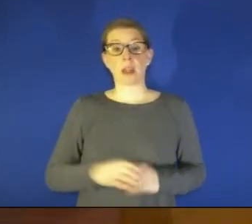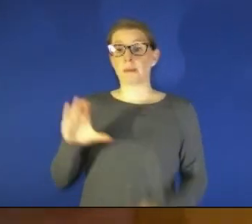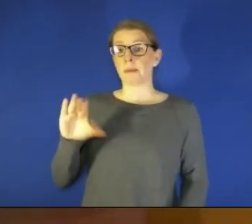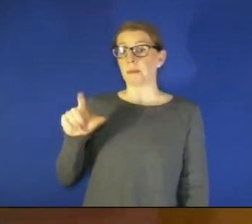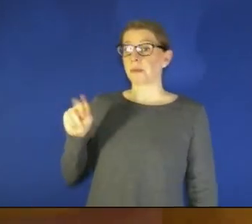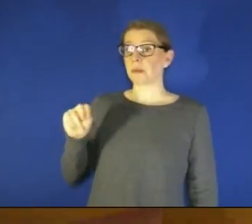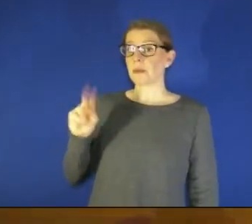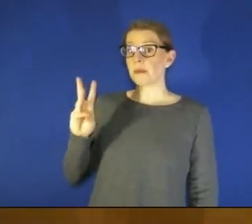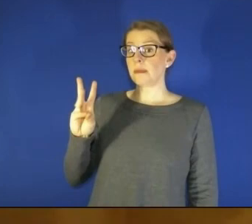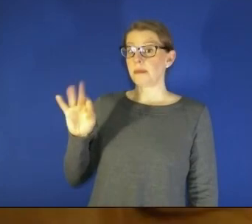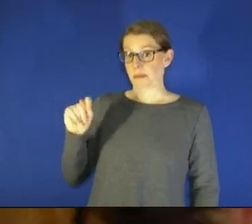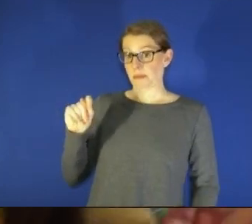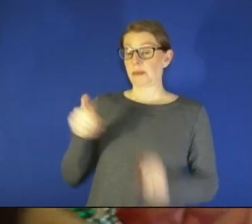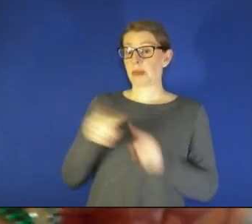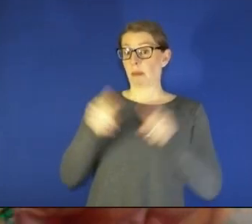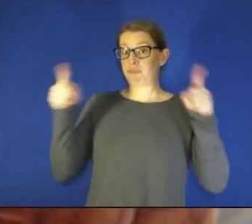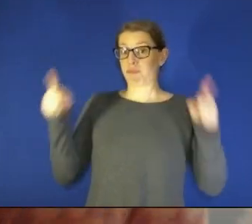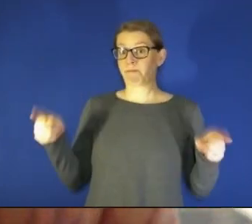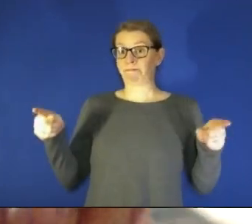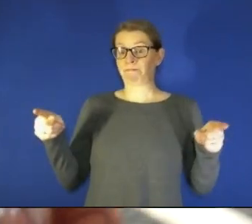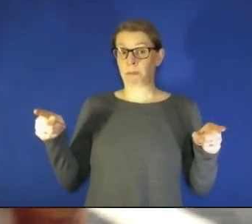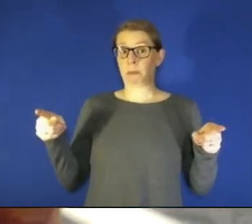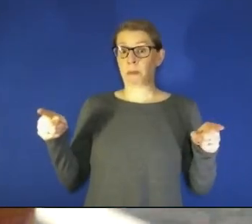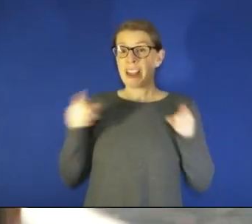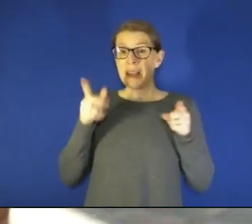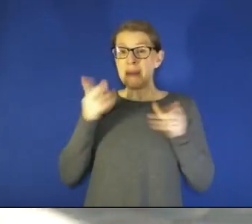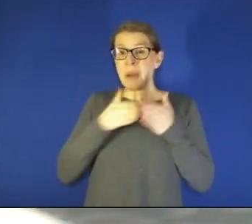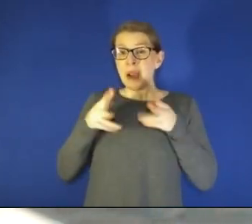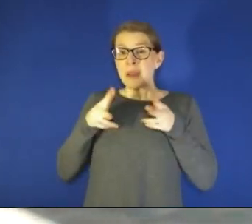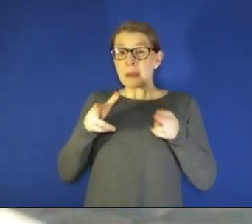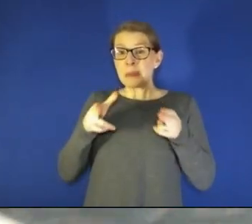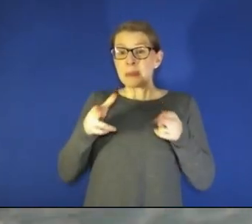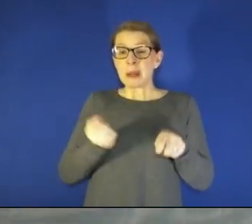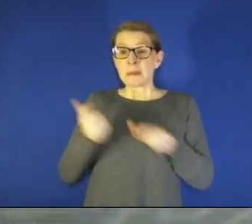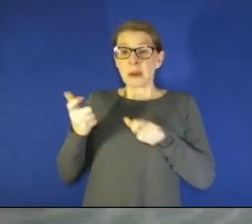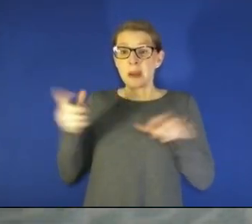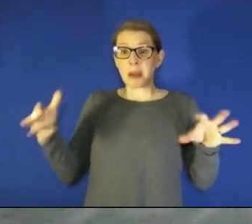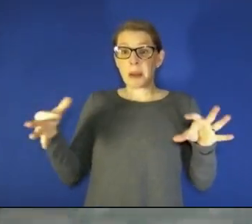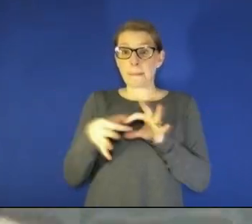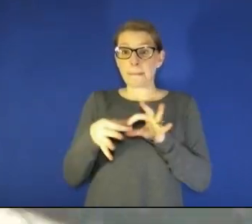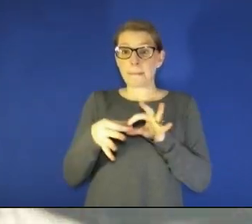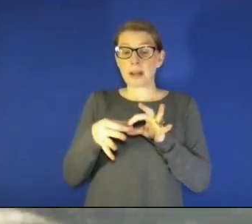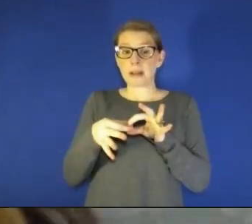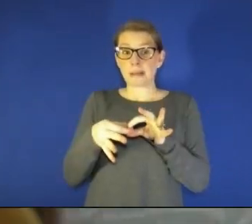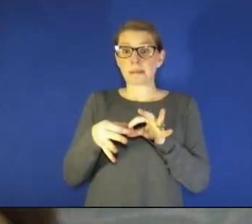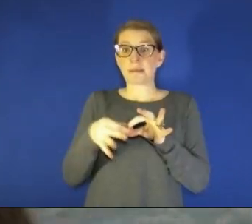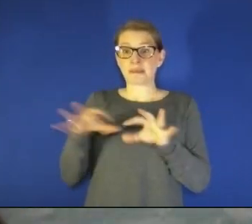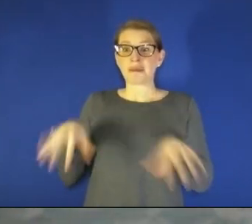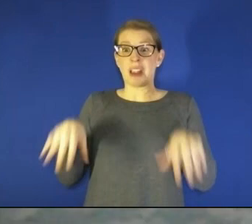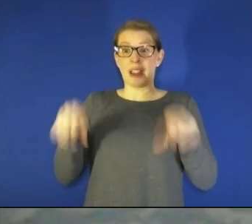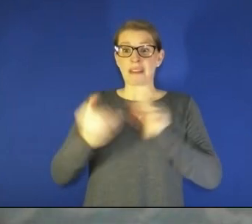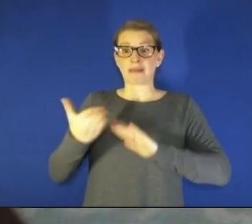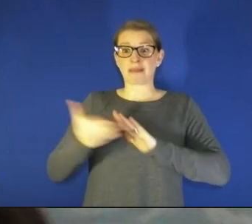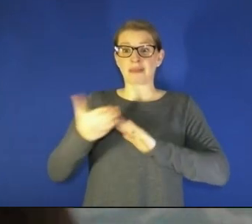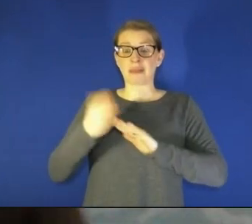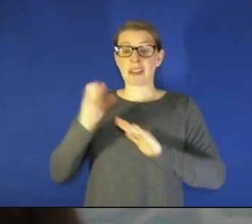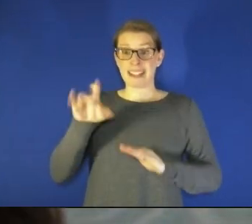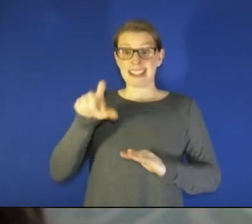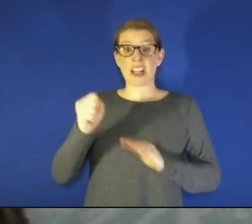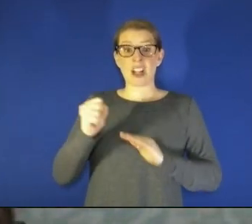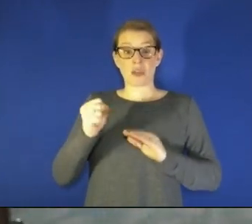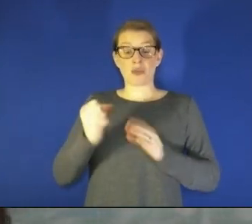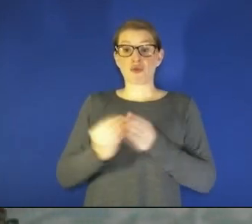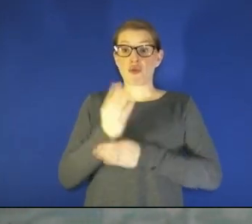So for the most part, if you're part of the colon removed, the other part of the colon can take over and the cells can grow to do the same